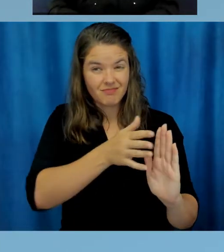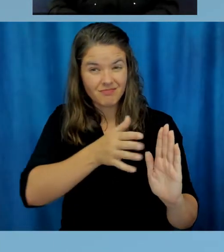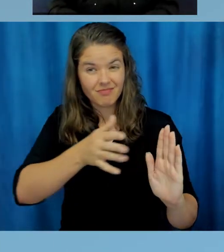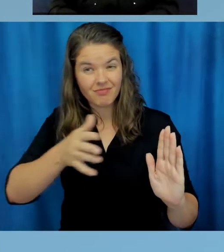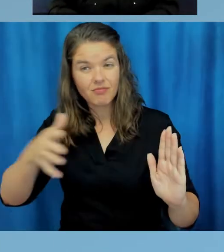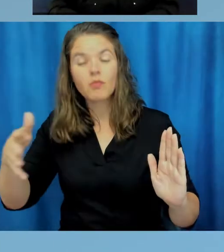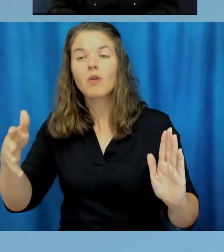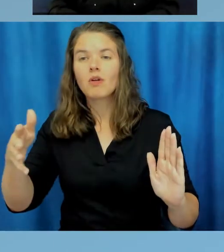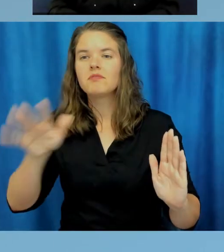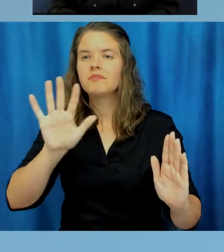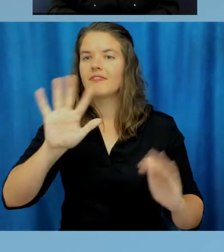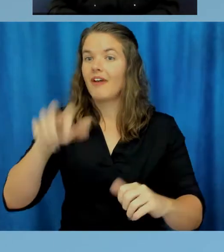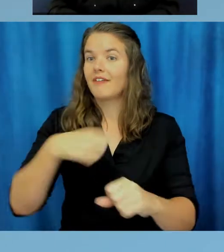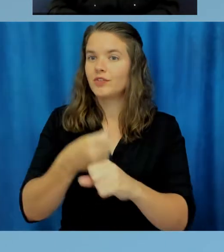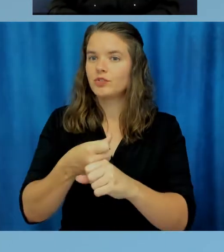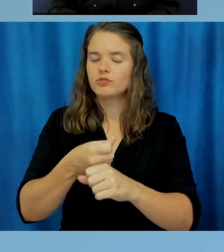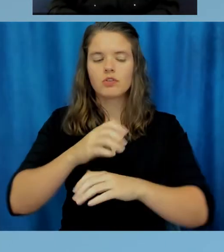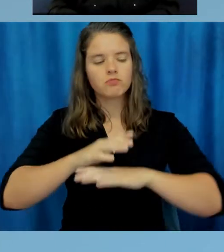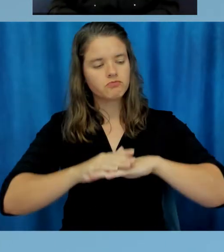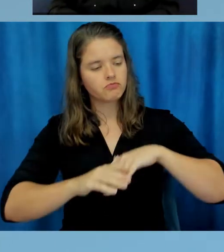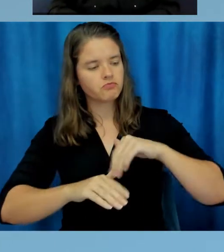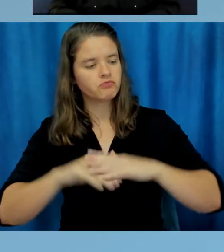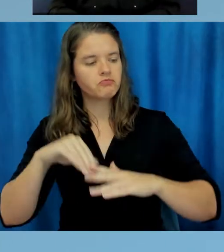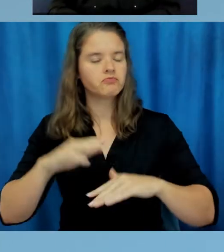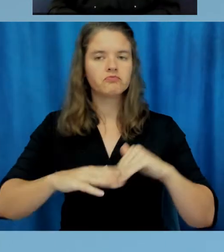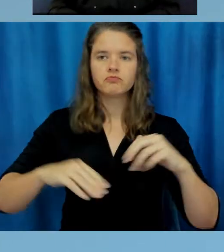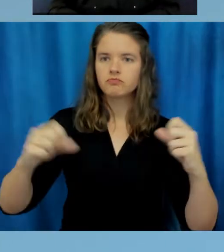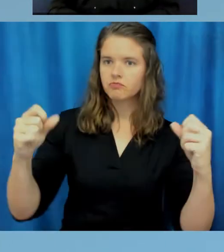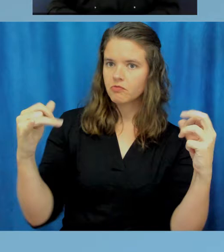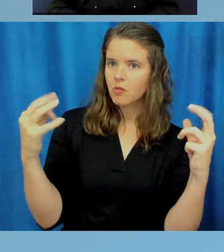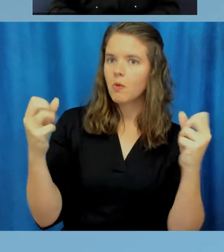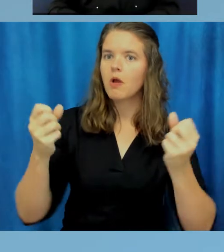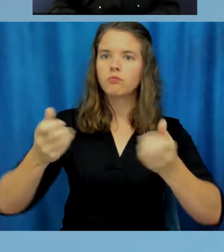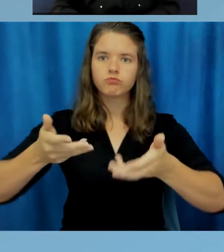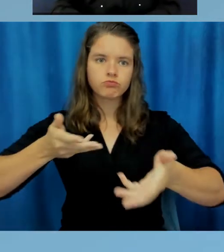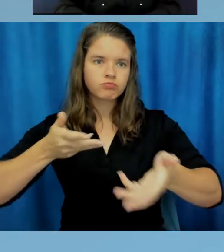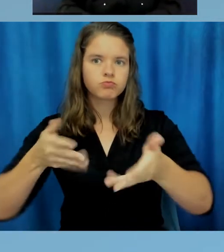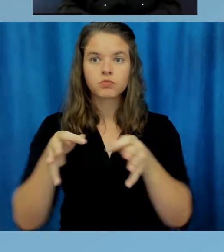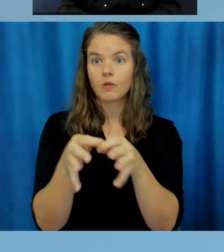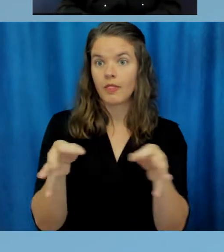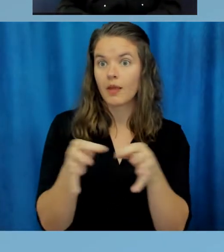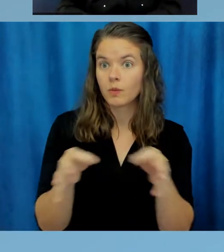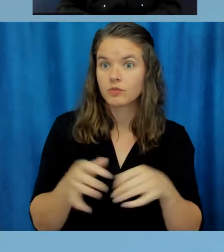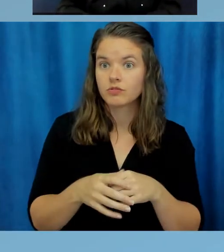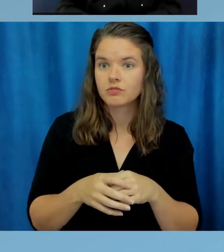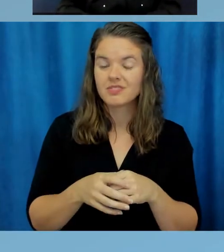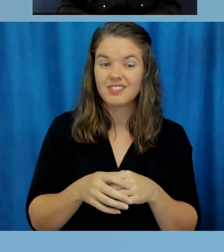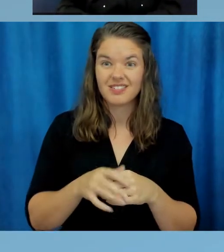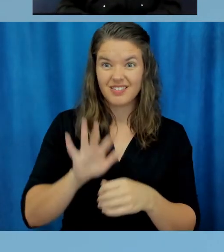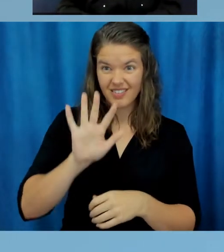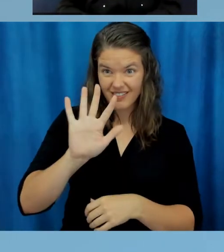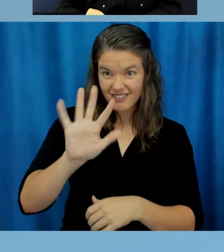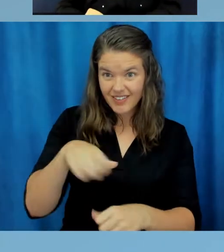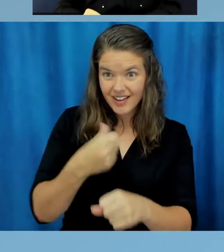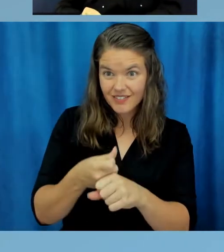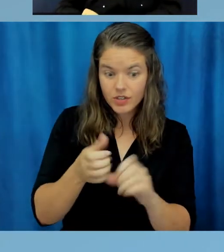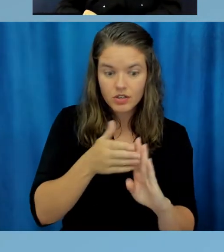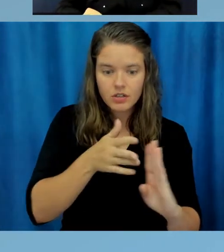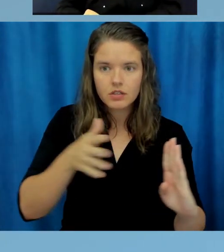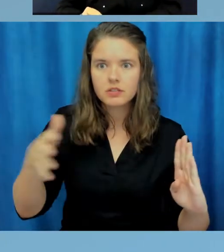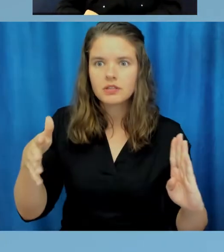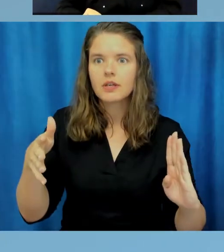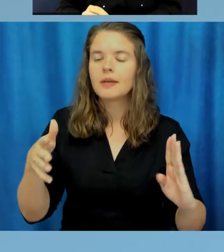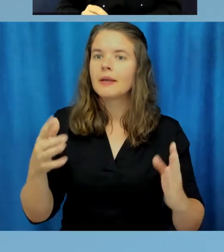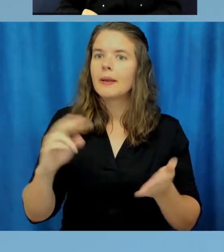become comfortably fluent enough in the language. And for those 5 years, you're